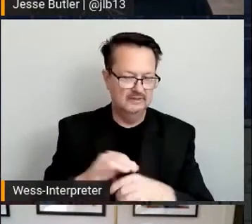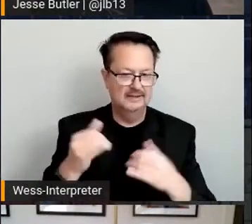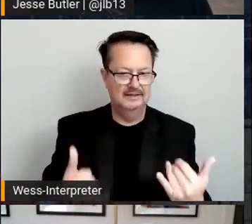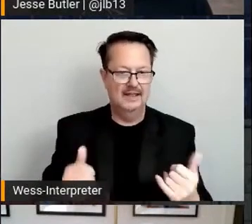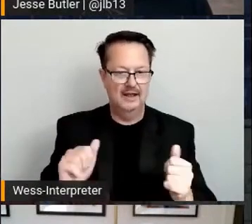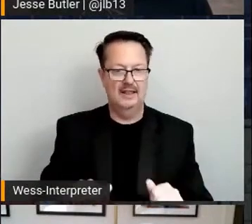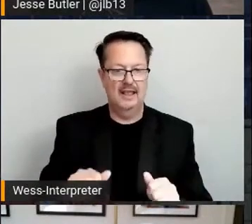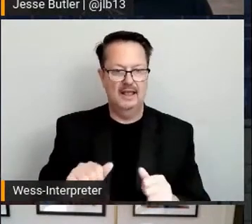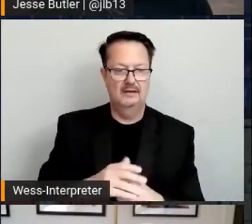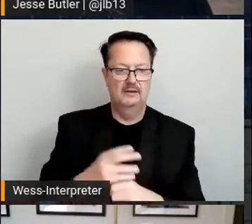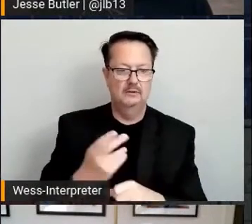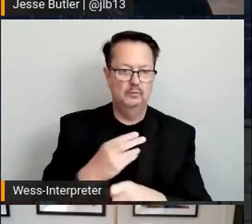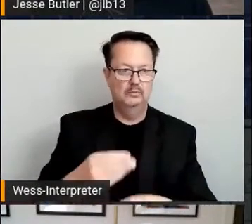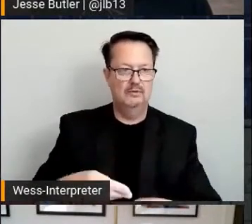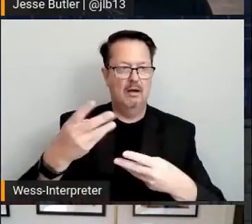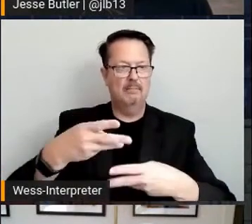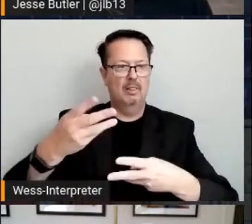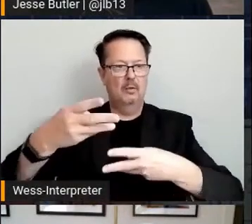I